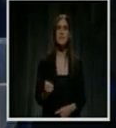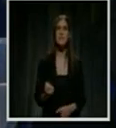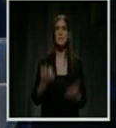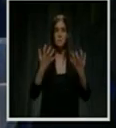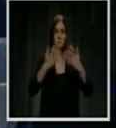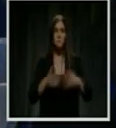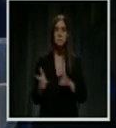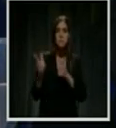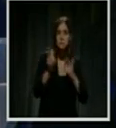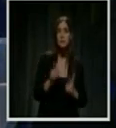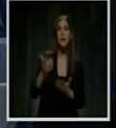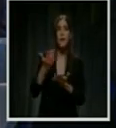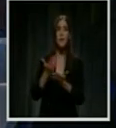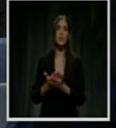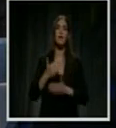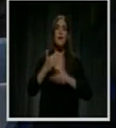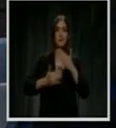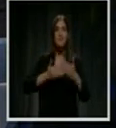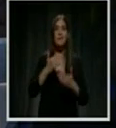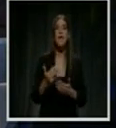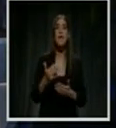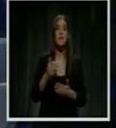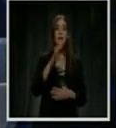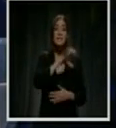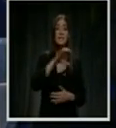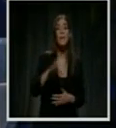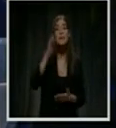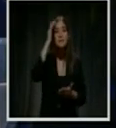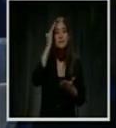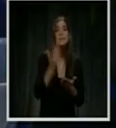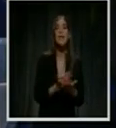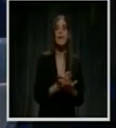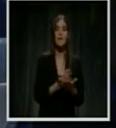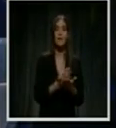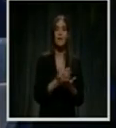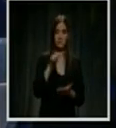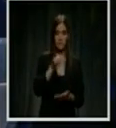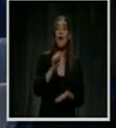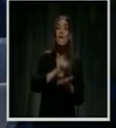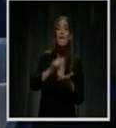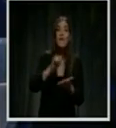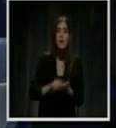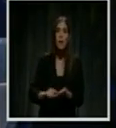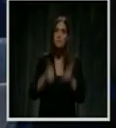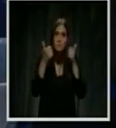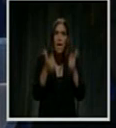regular live exercise and enhancing space security. Kien wieħed mill-firmatarji. U għamel sew. Però